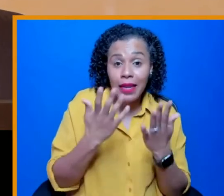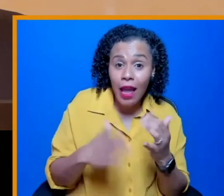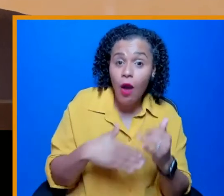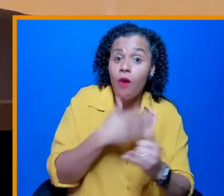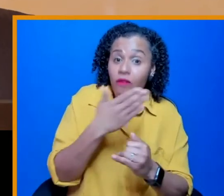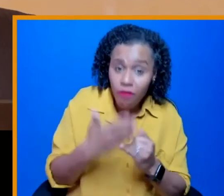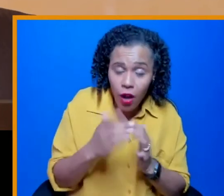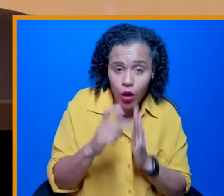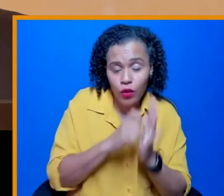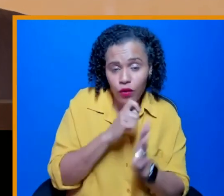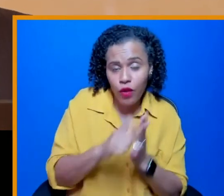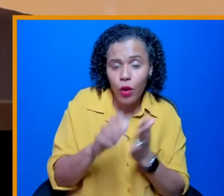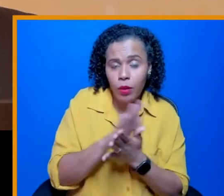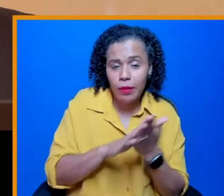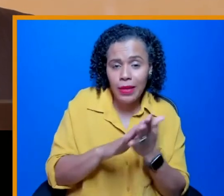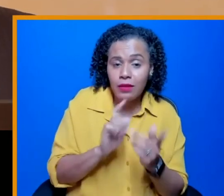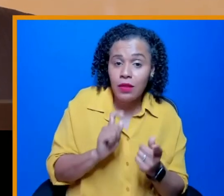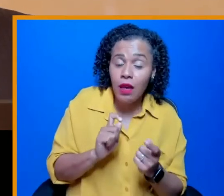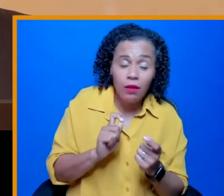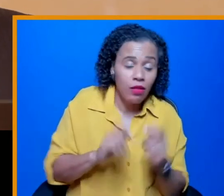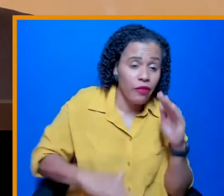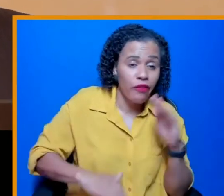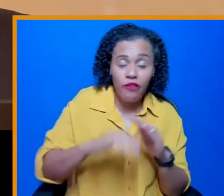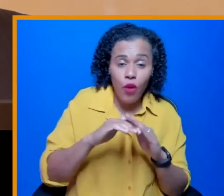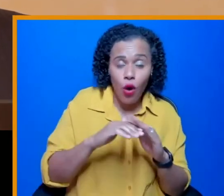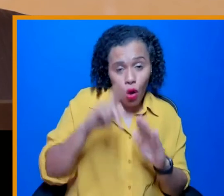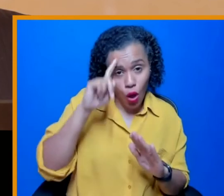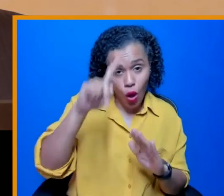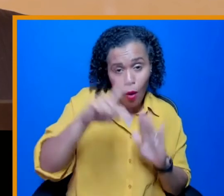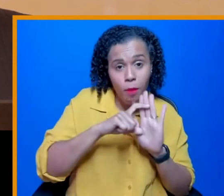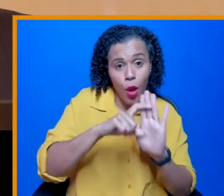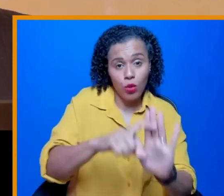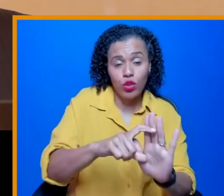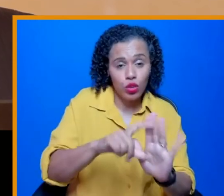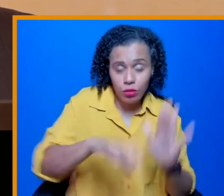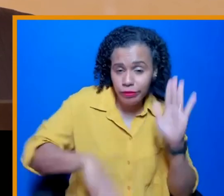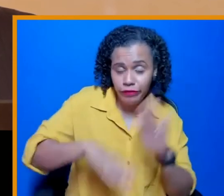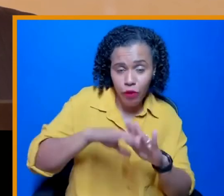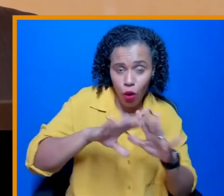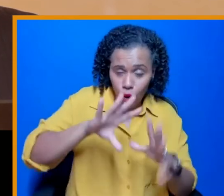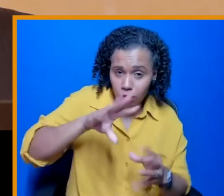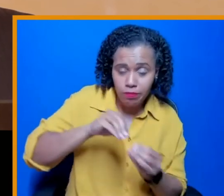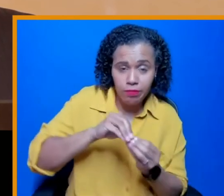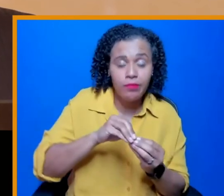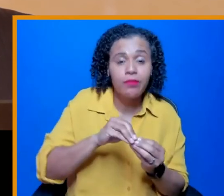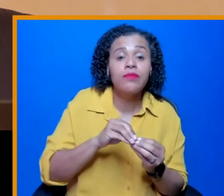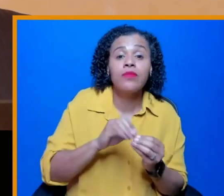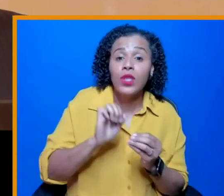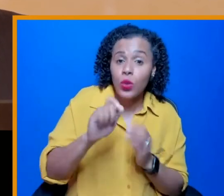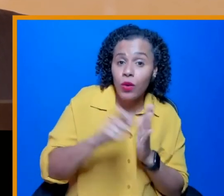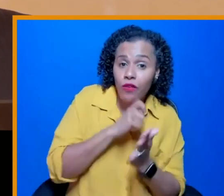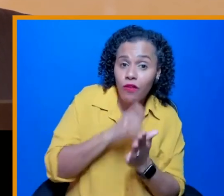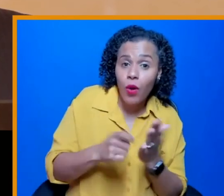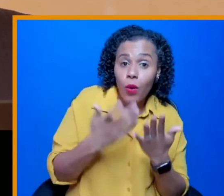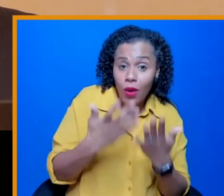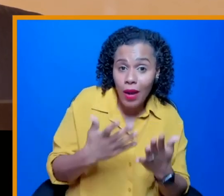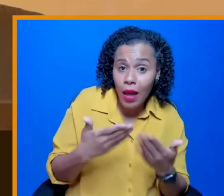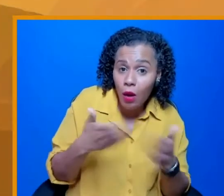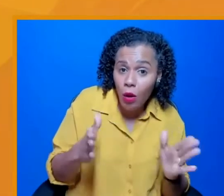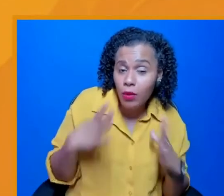series, which is the votes on the amendment on the motion as you have just amended it. And your poll in your tabs will now open